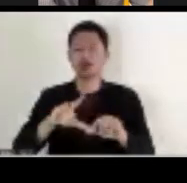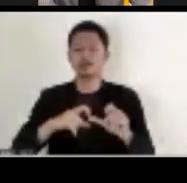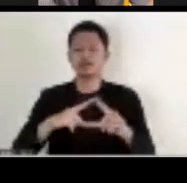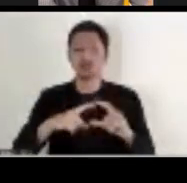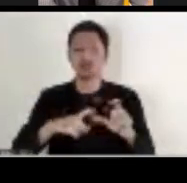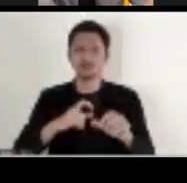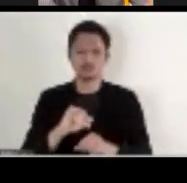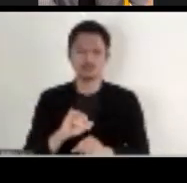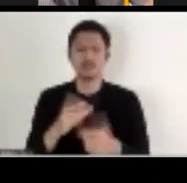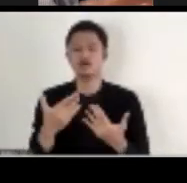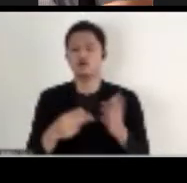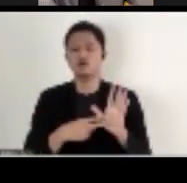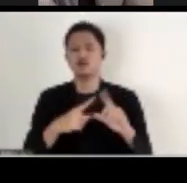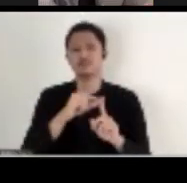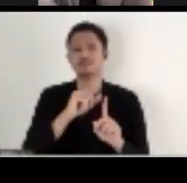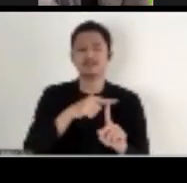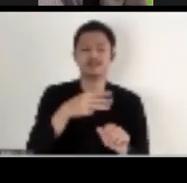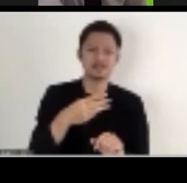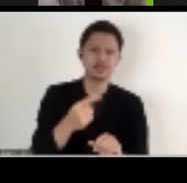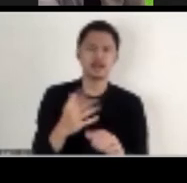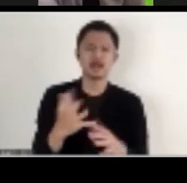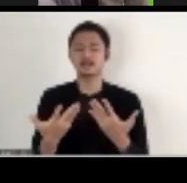and Working on